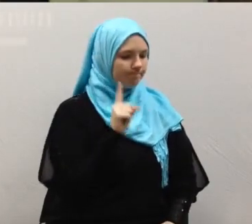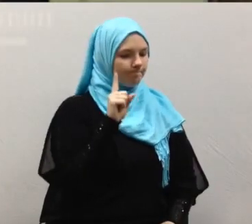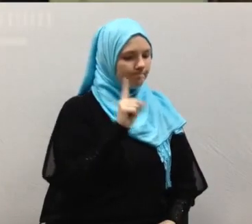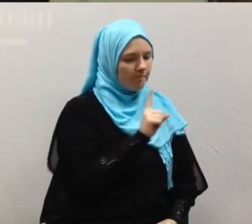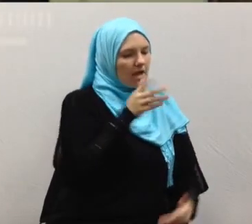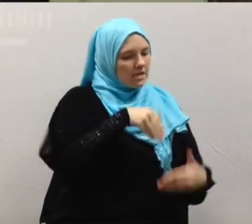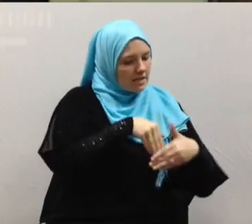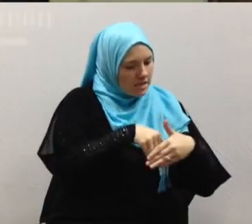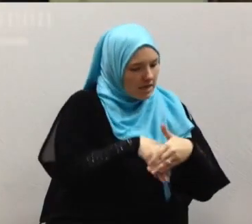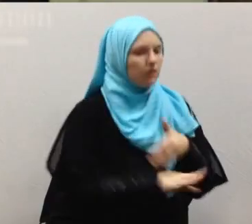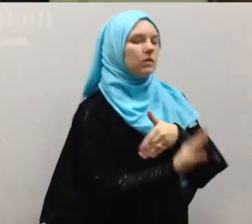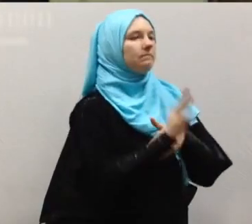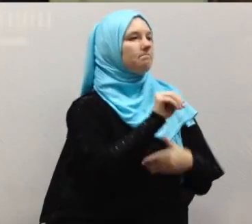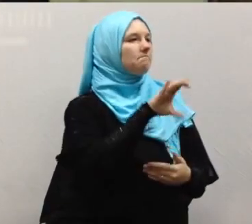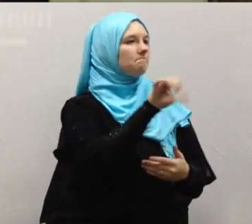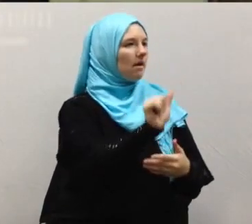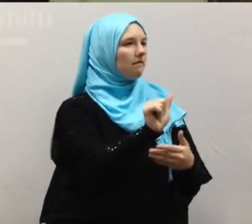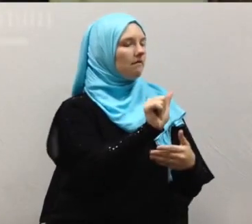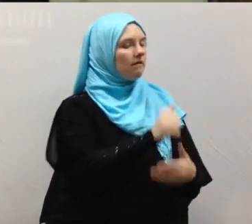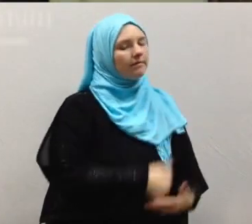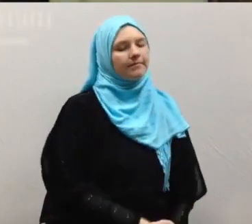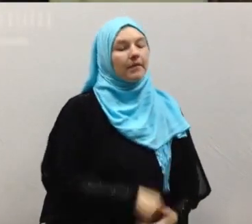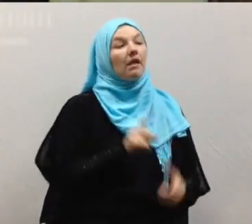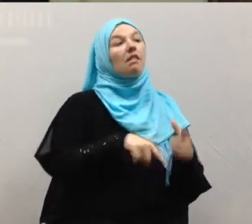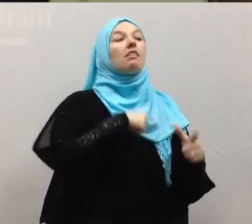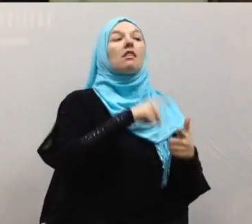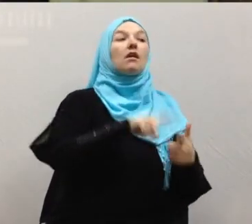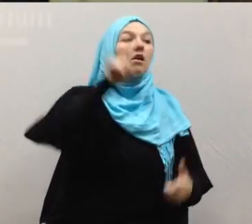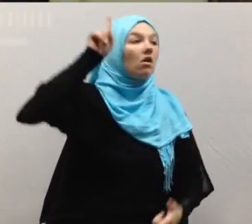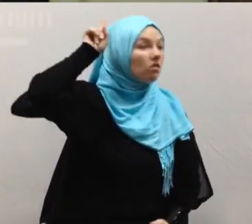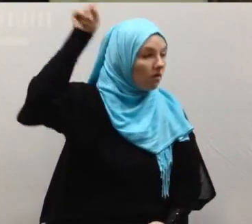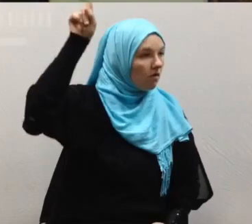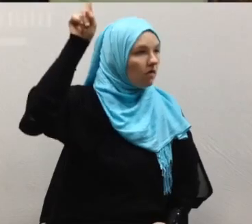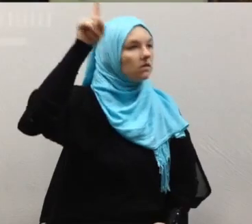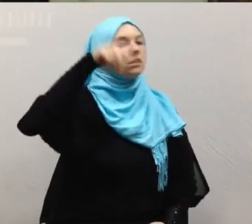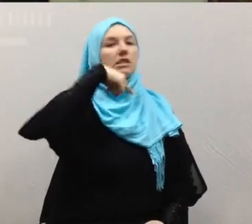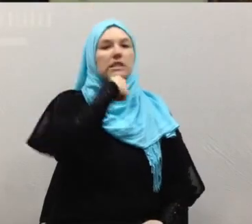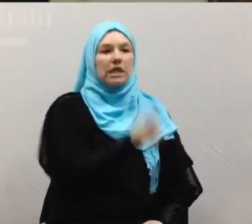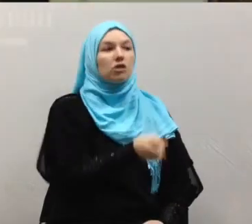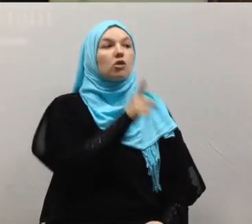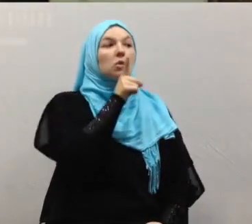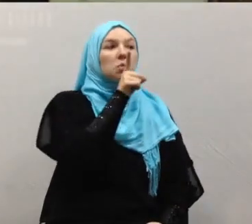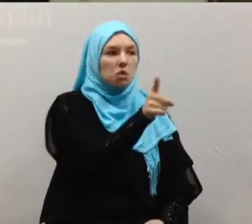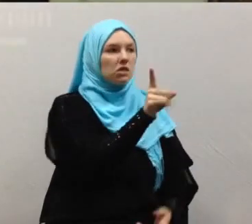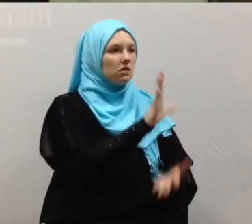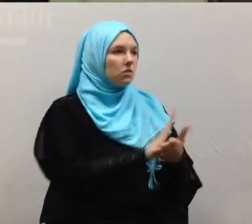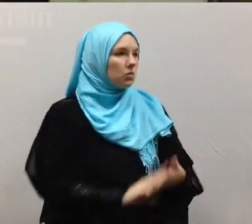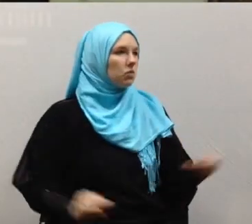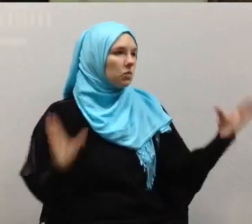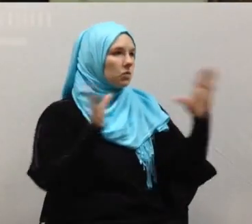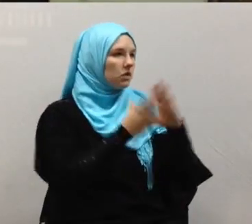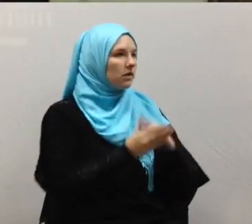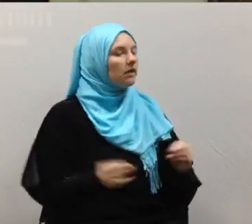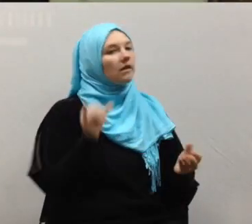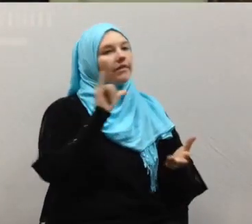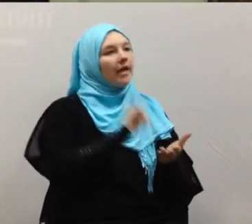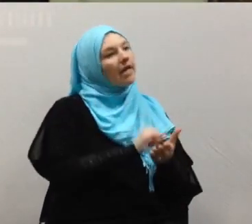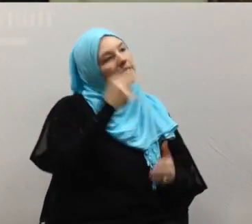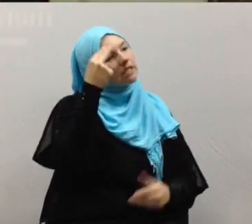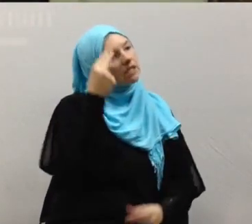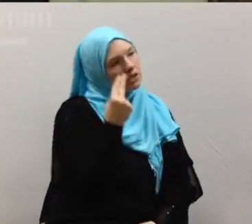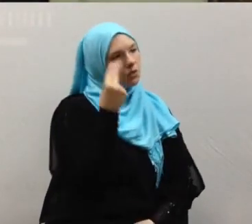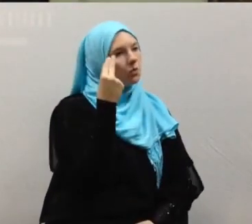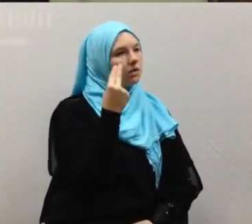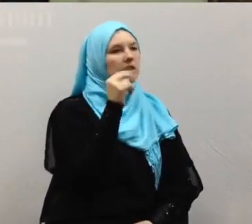Then Allah tells the real story so that history is not made up by those